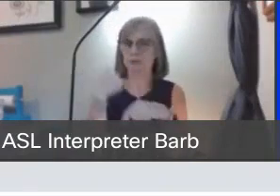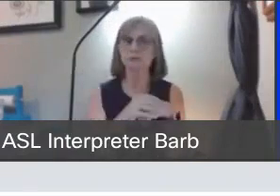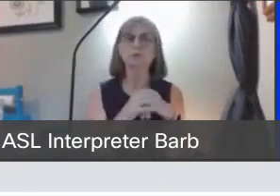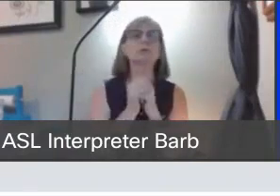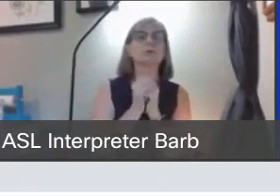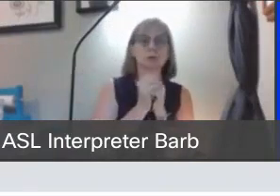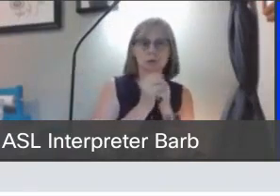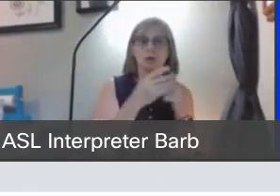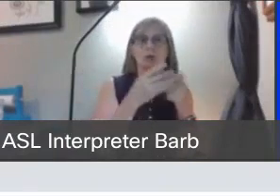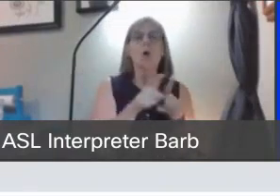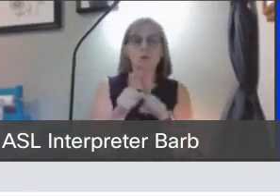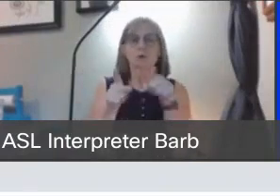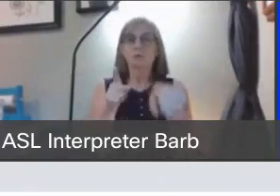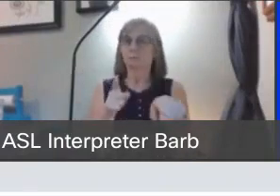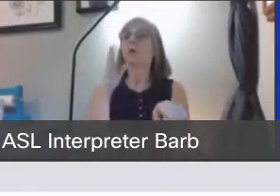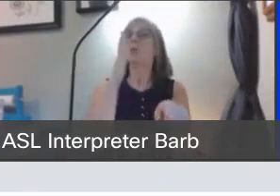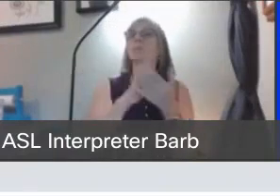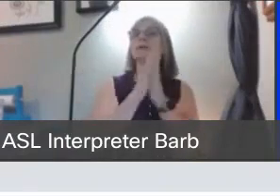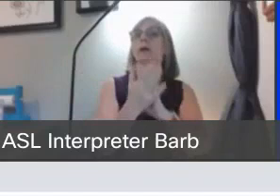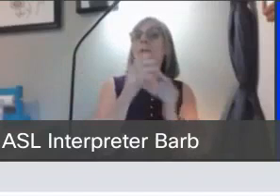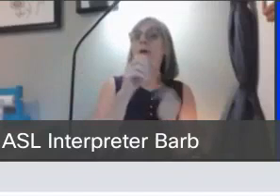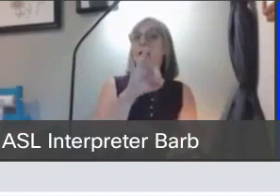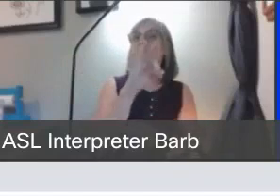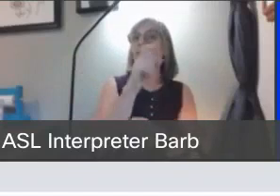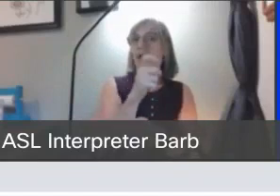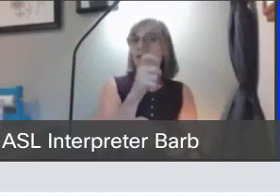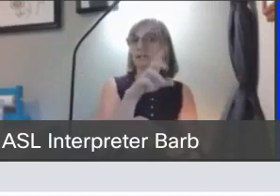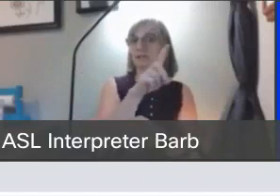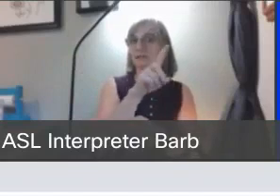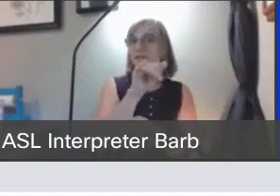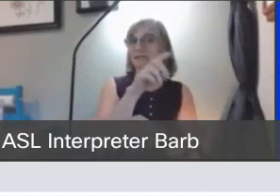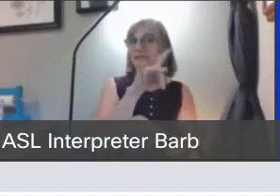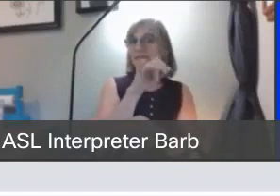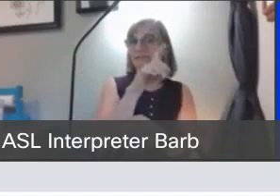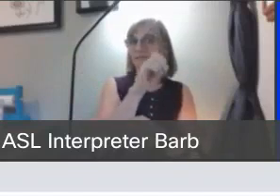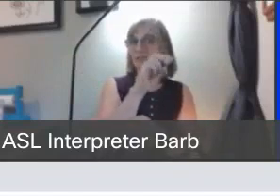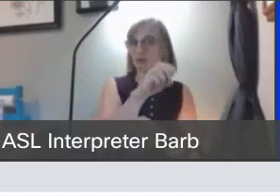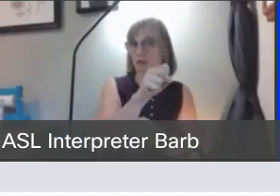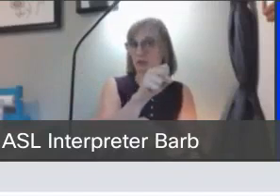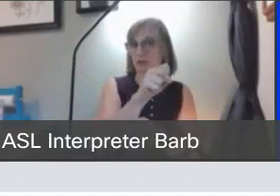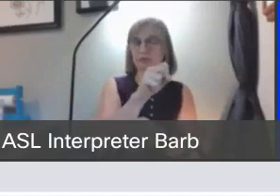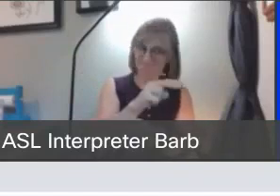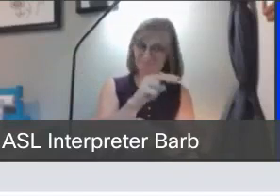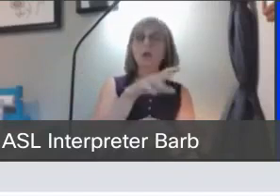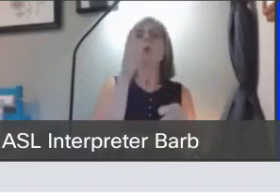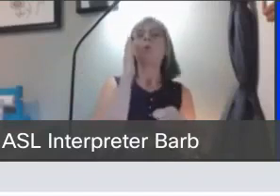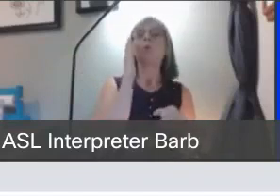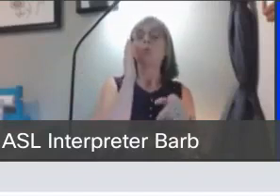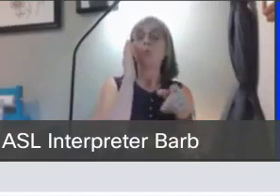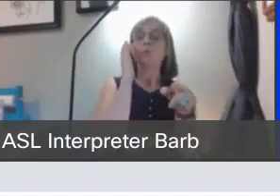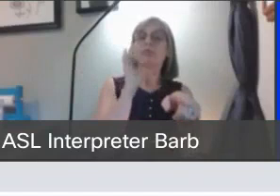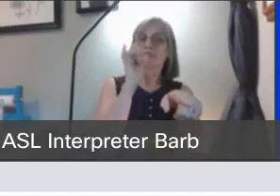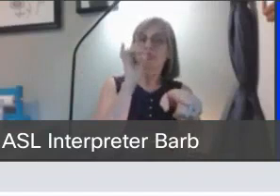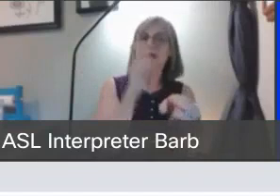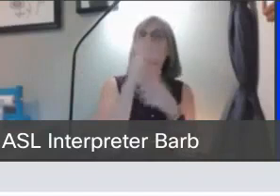FX division, then these stops would no longer be served by that line number, but rather by Line 10 with the proposal to take it out of Ladd's